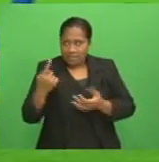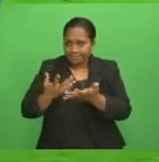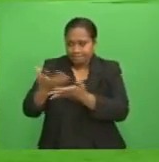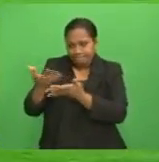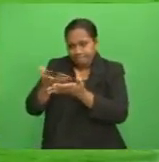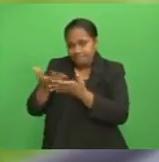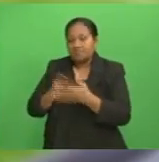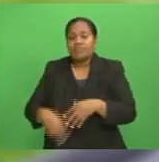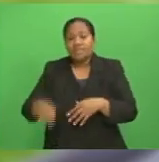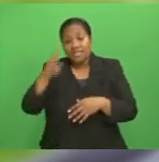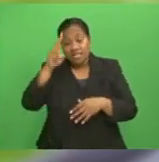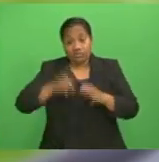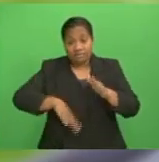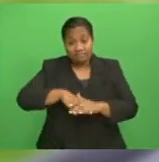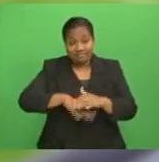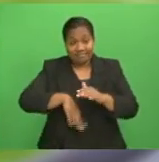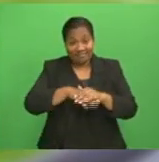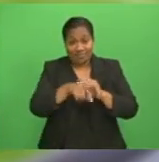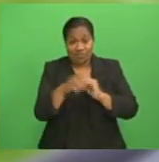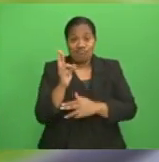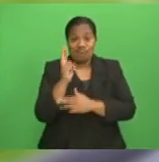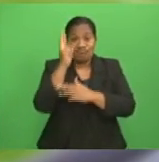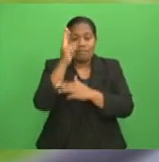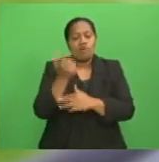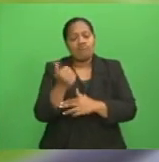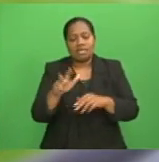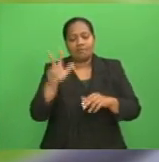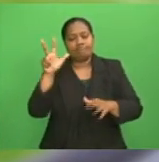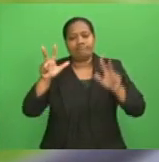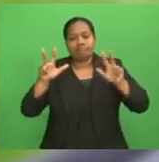rep Kishan Sami has signed a one-year